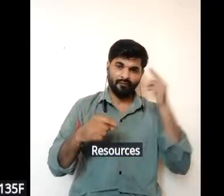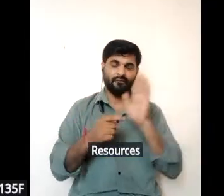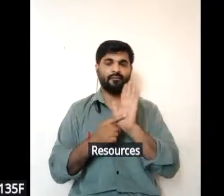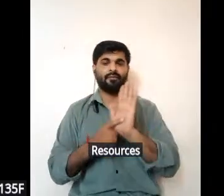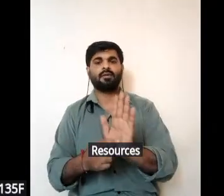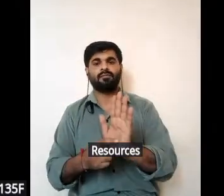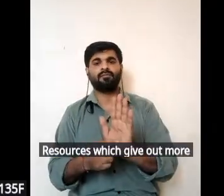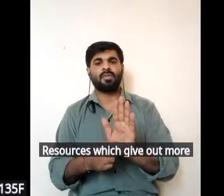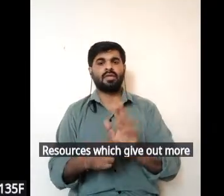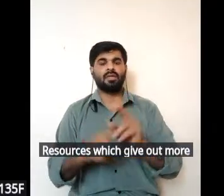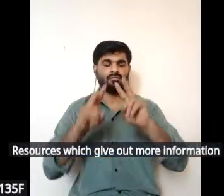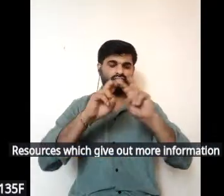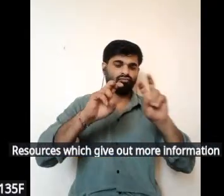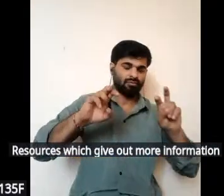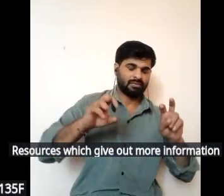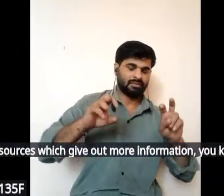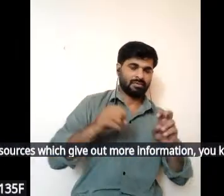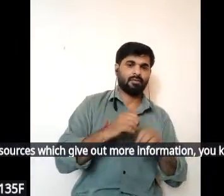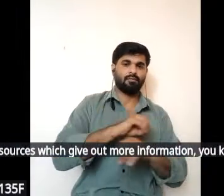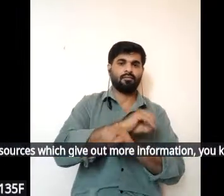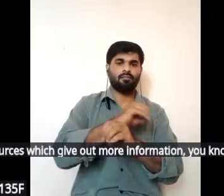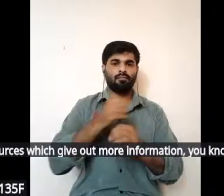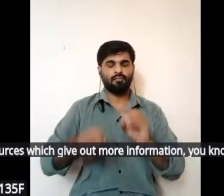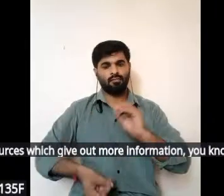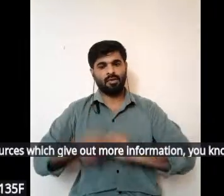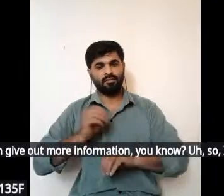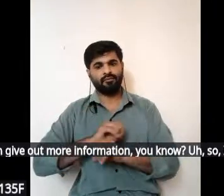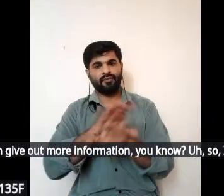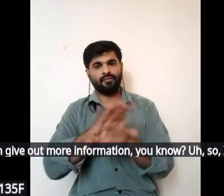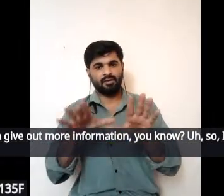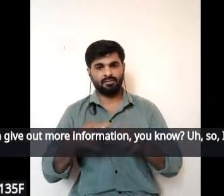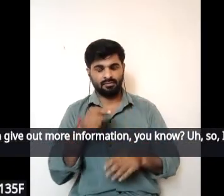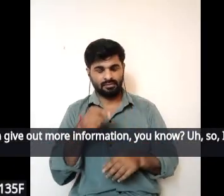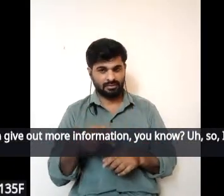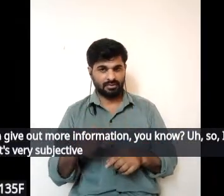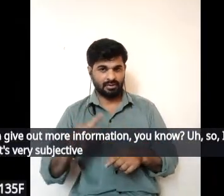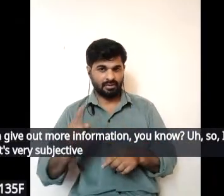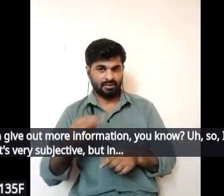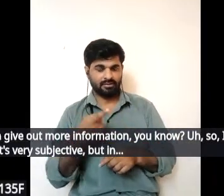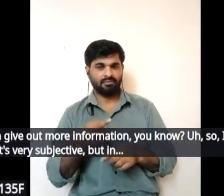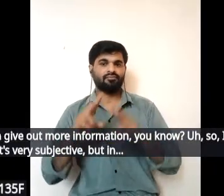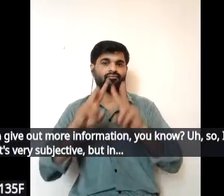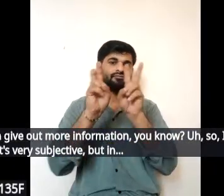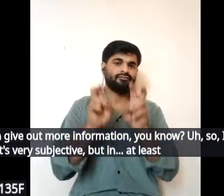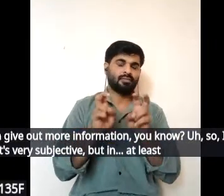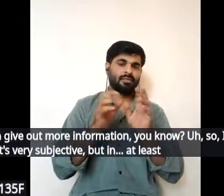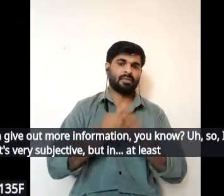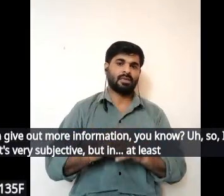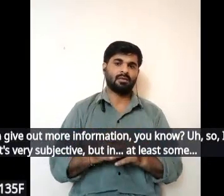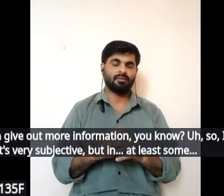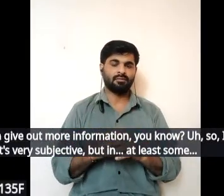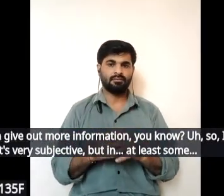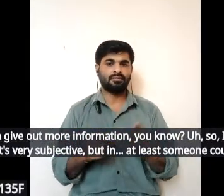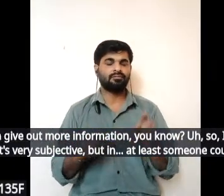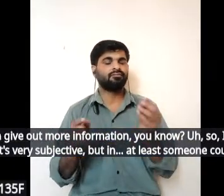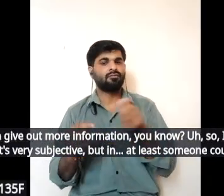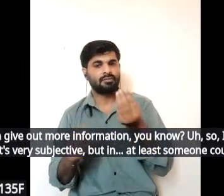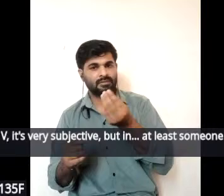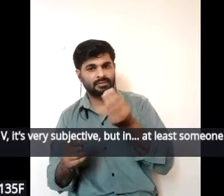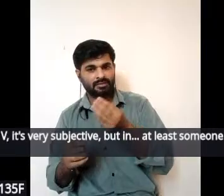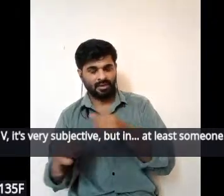out more information. So I mean, of course, when we say we, it's very subjective, but then at least someone could play the role